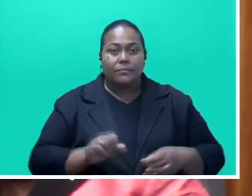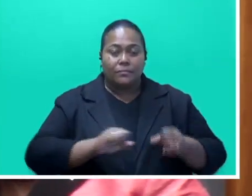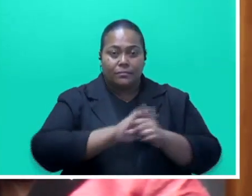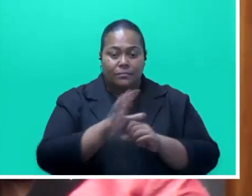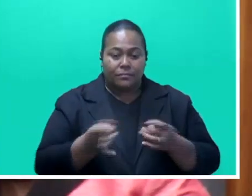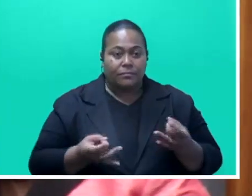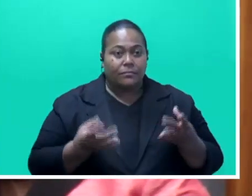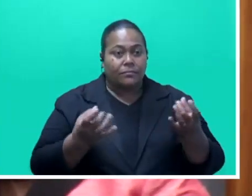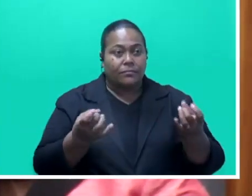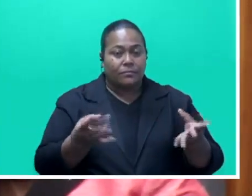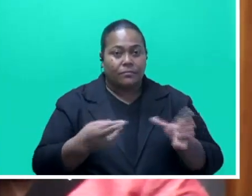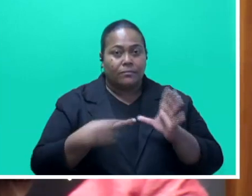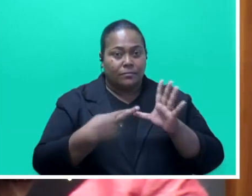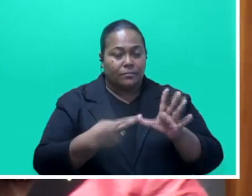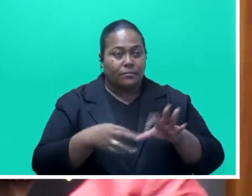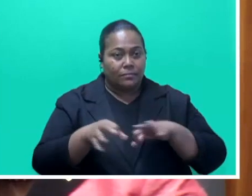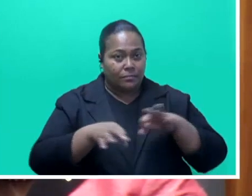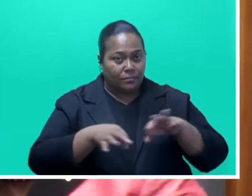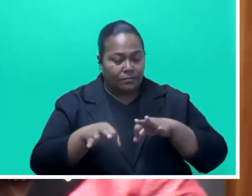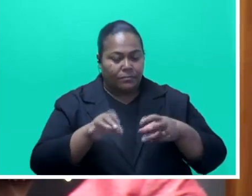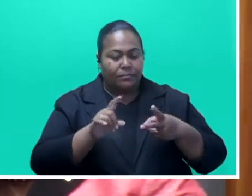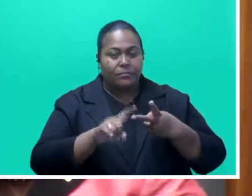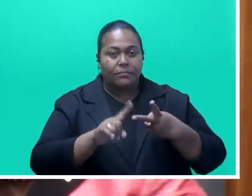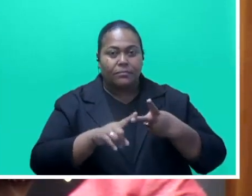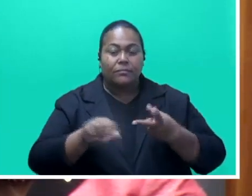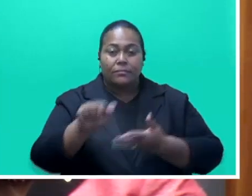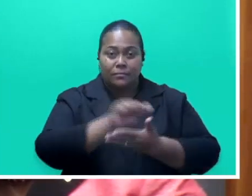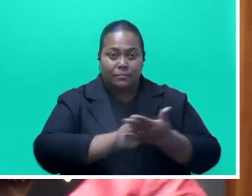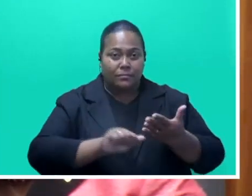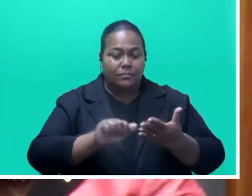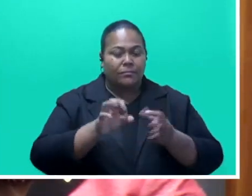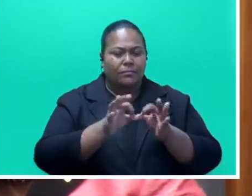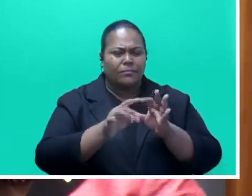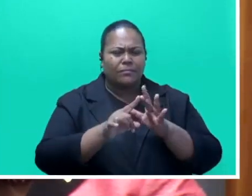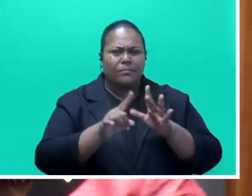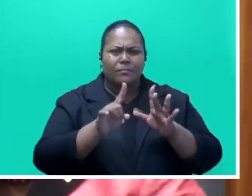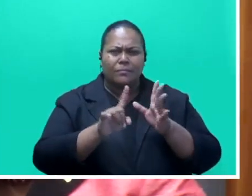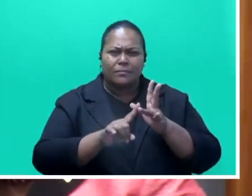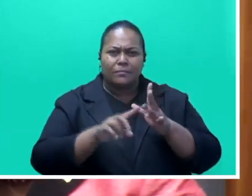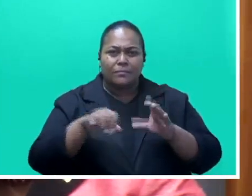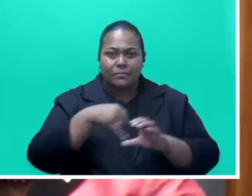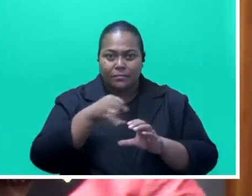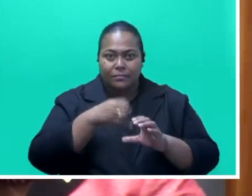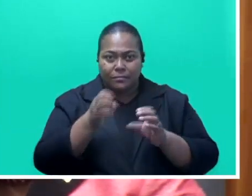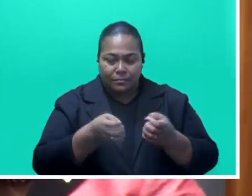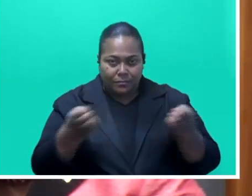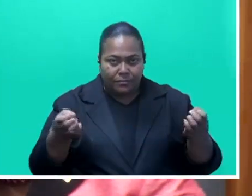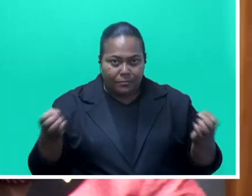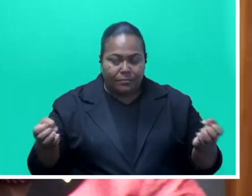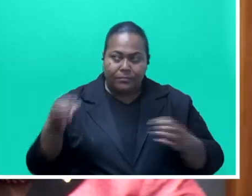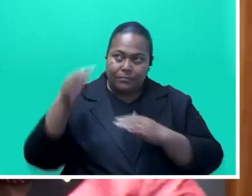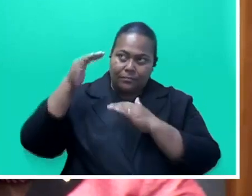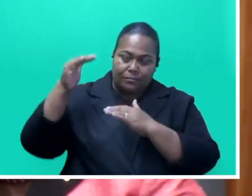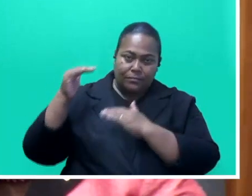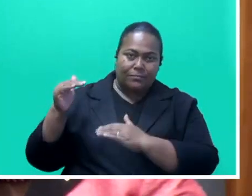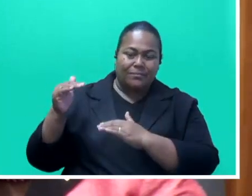preparedness and response plan, procurement of biomedical equipment and quarantine accommodation, and stock management for